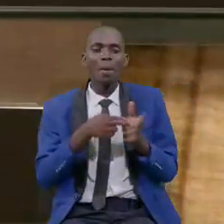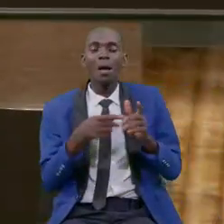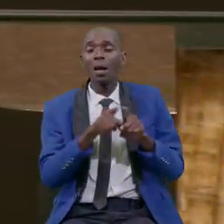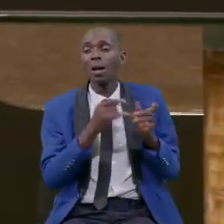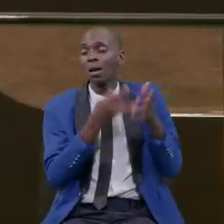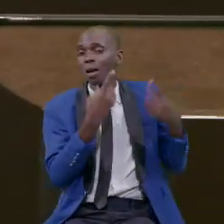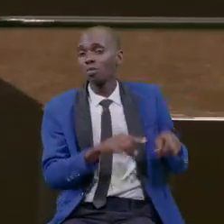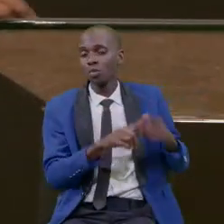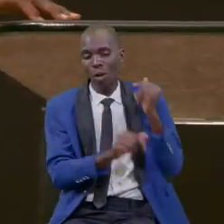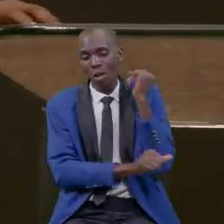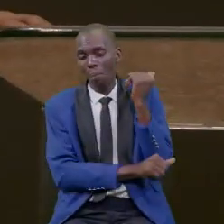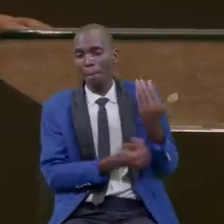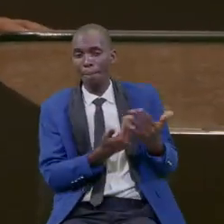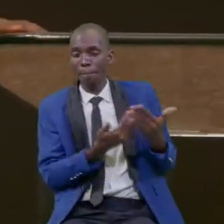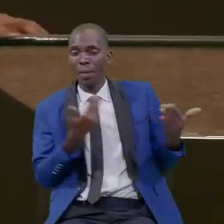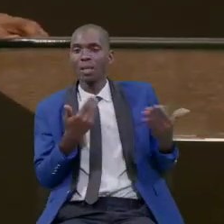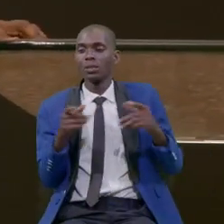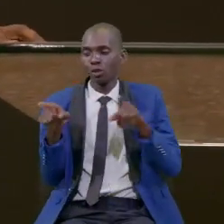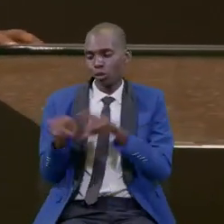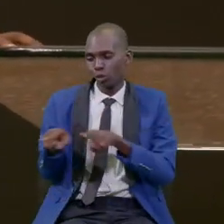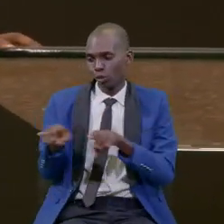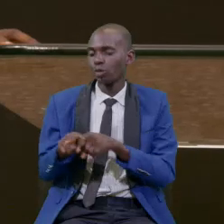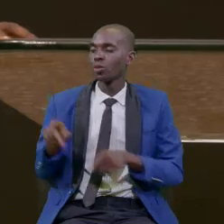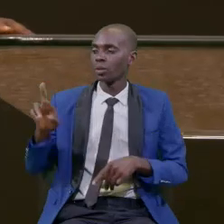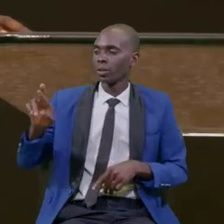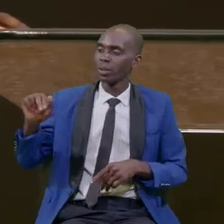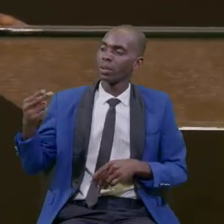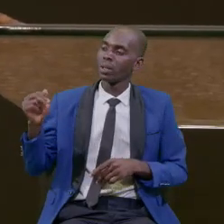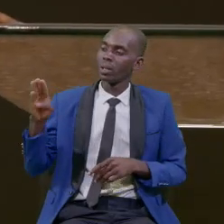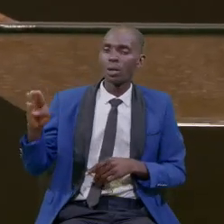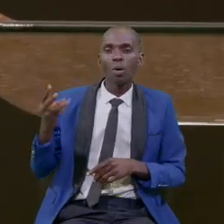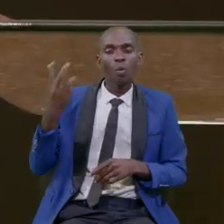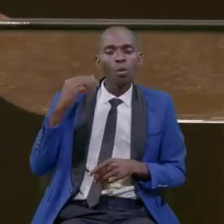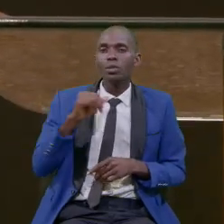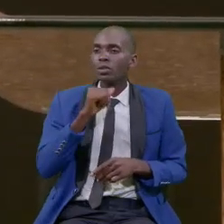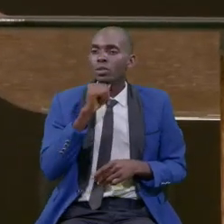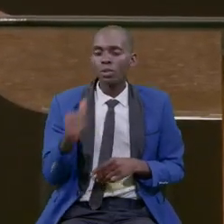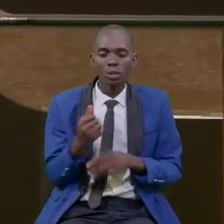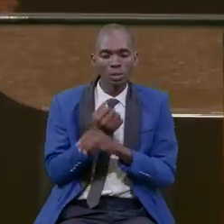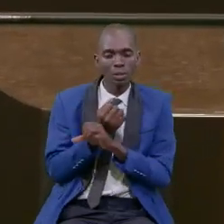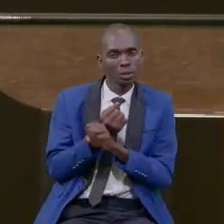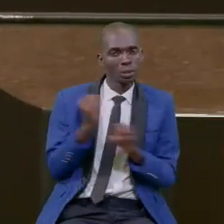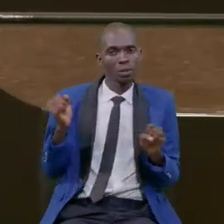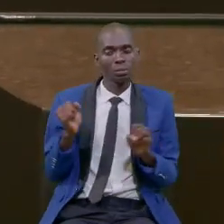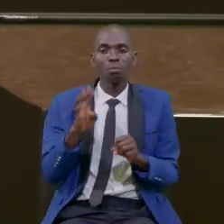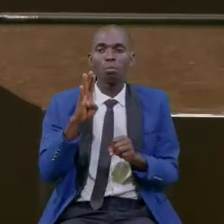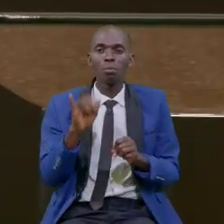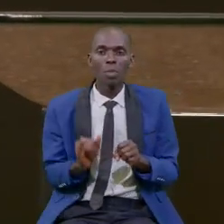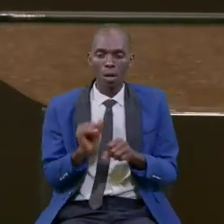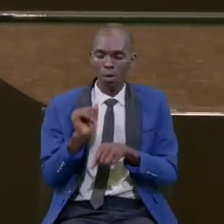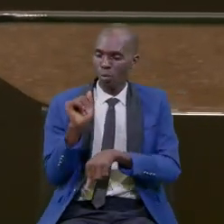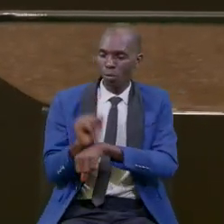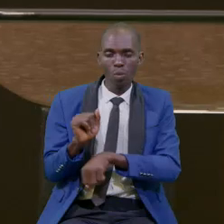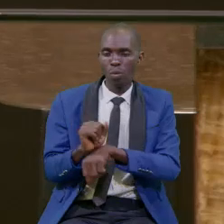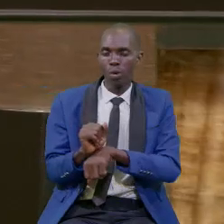faith, likewise also, was not Rahab the harlot justified by